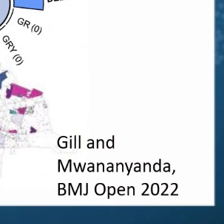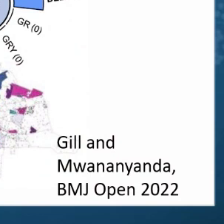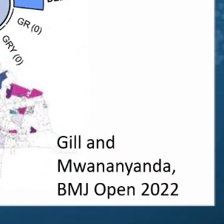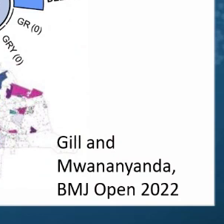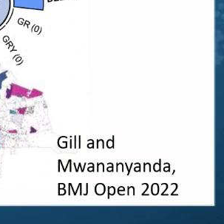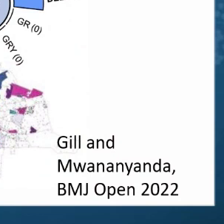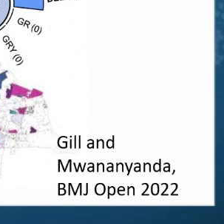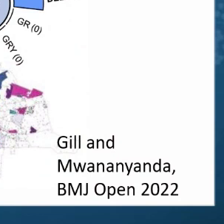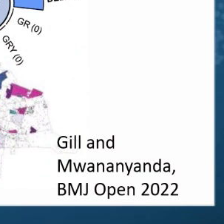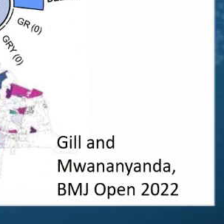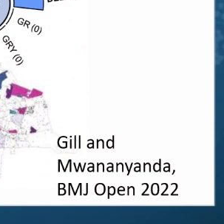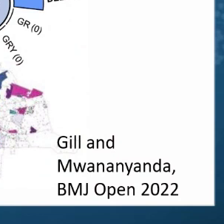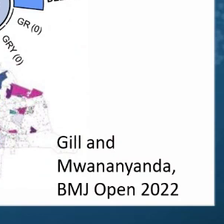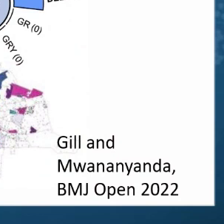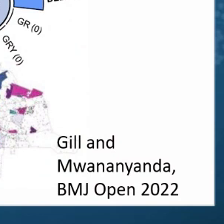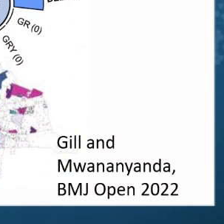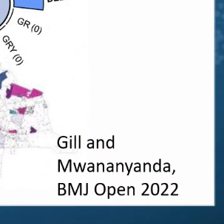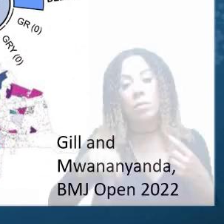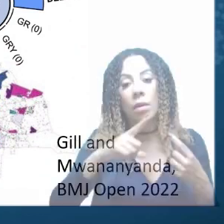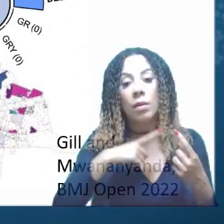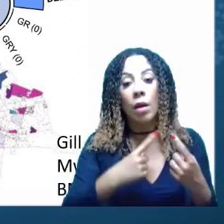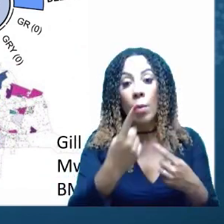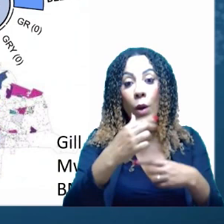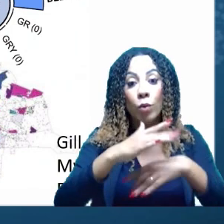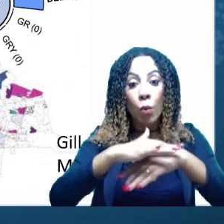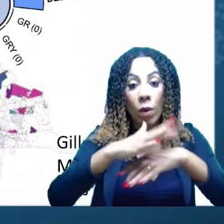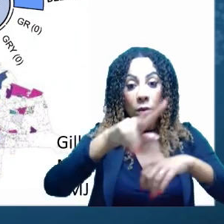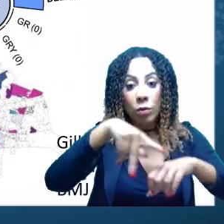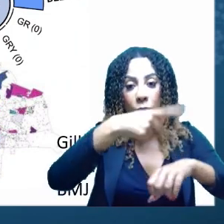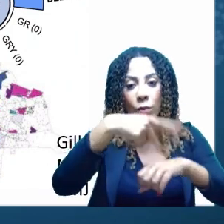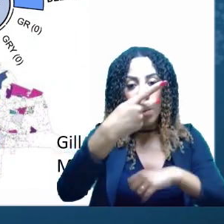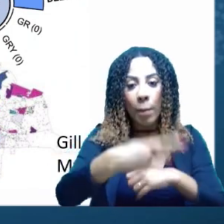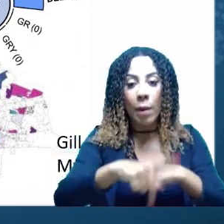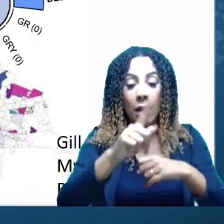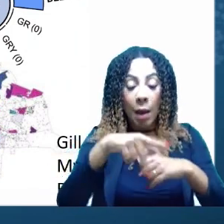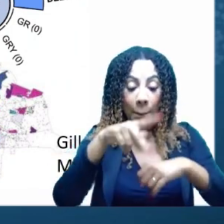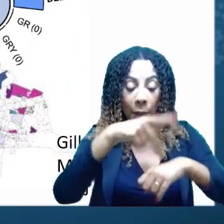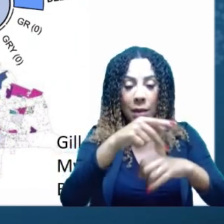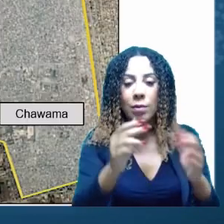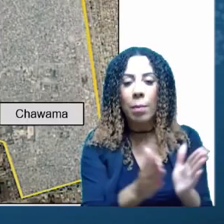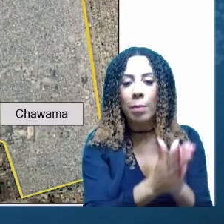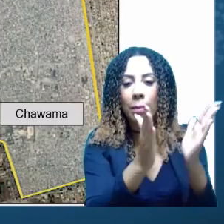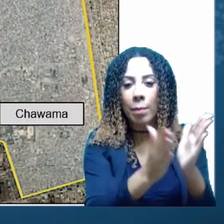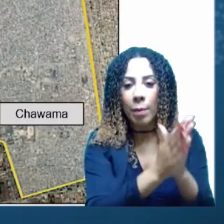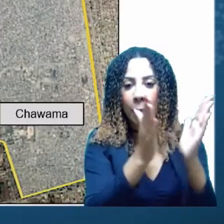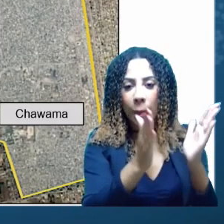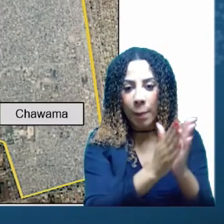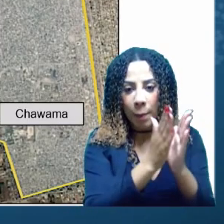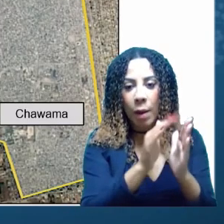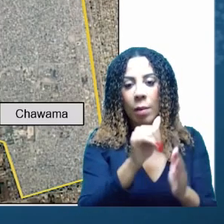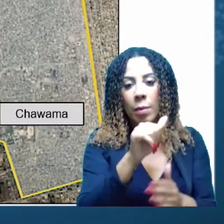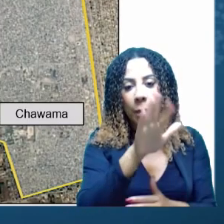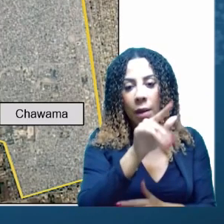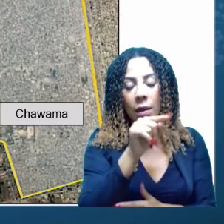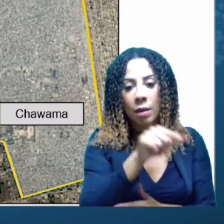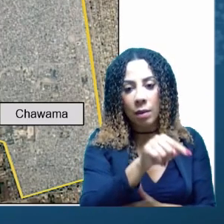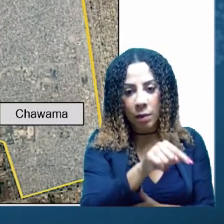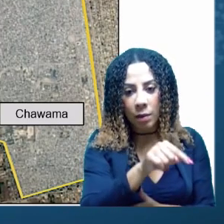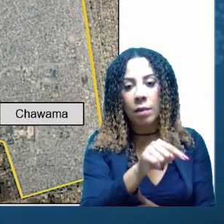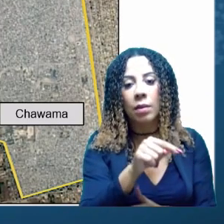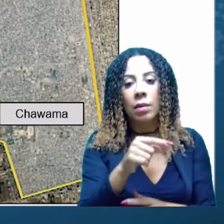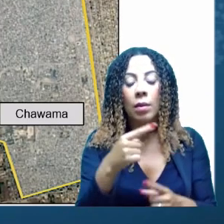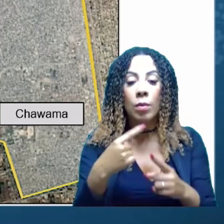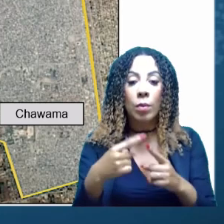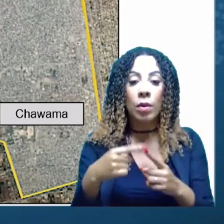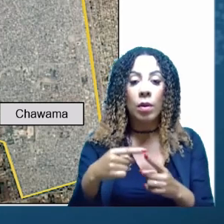uma doença num país que é muito pobre, na verdade, com impacto em cidadãos vulneráveis